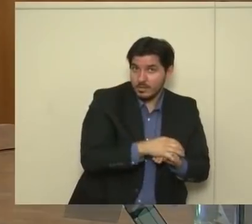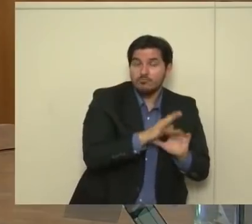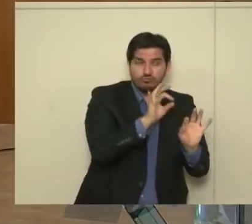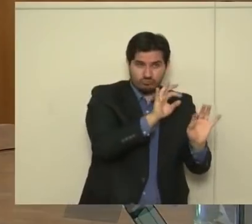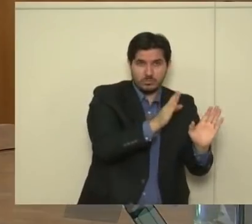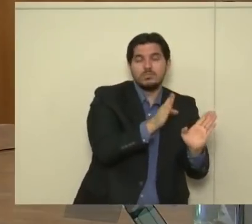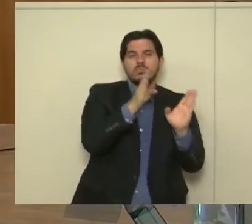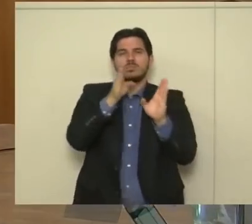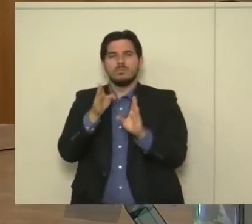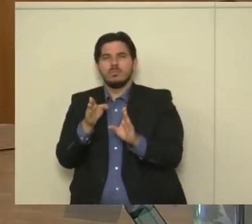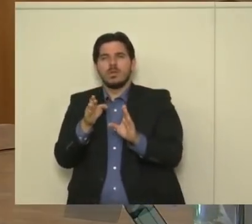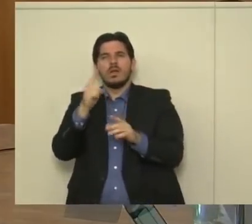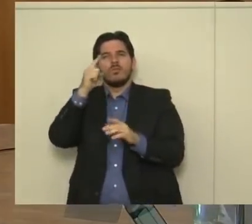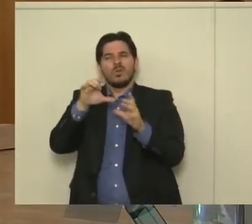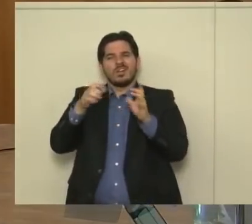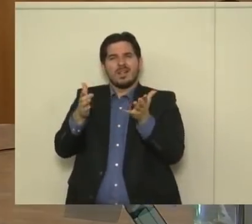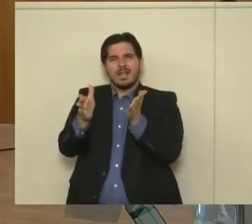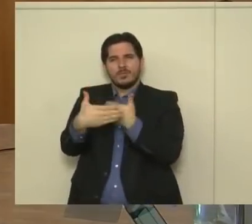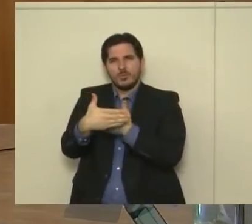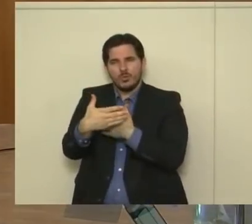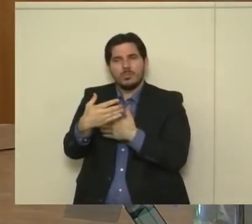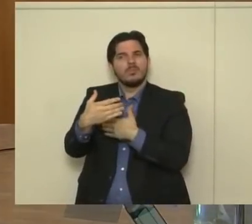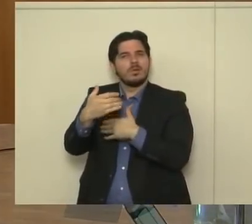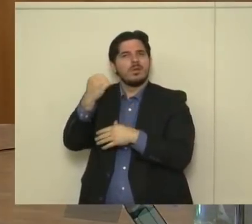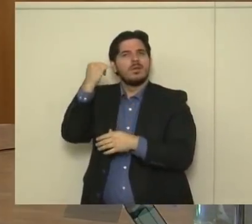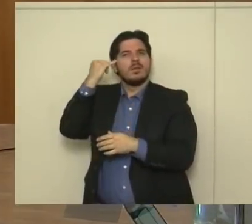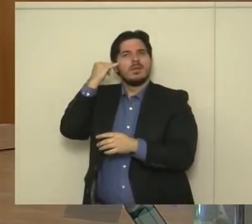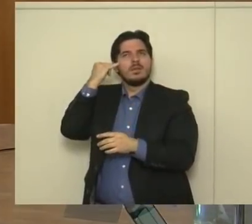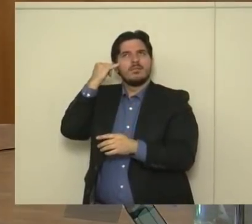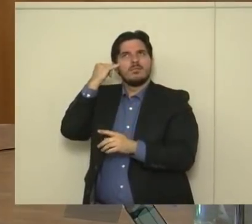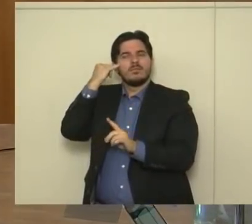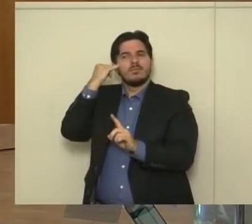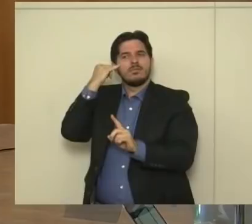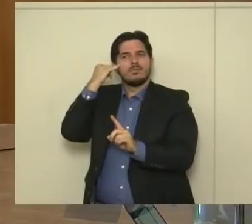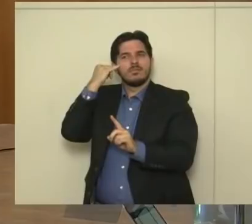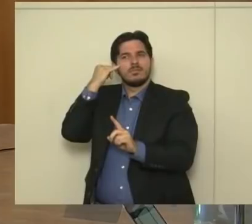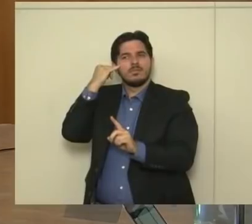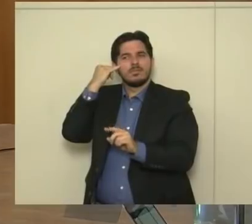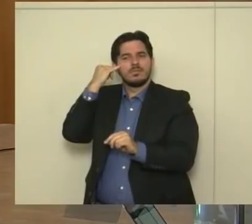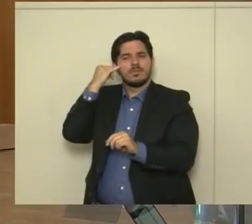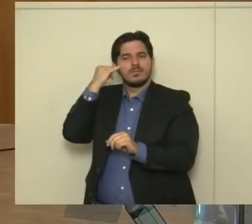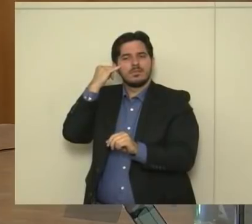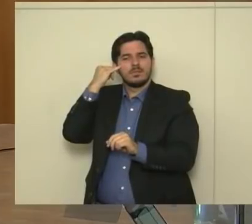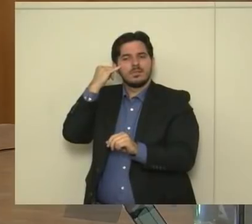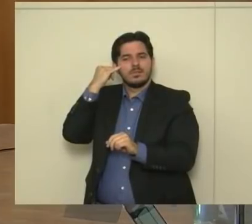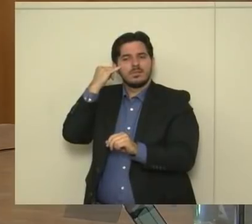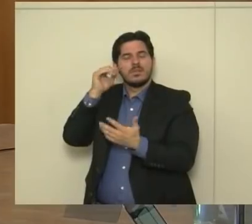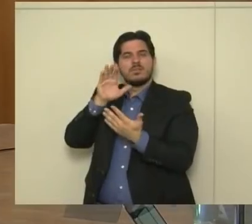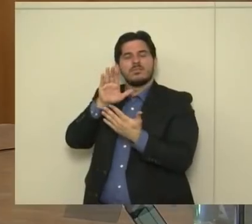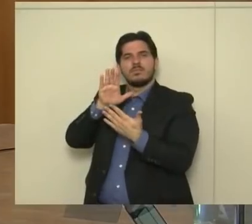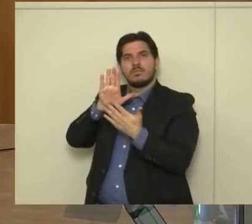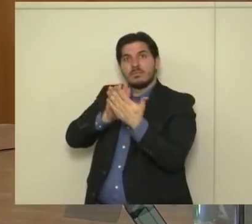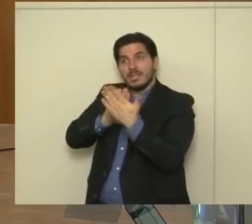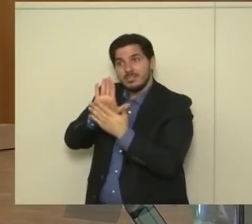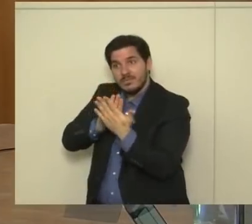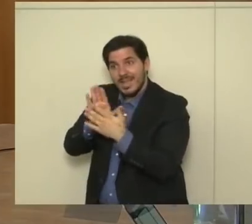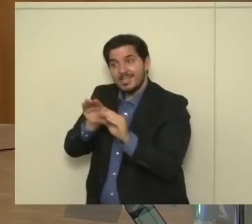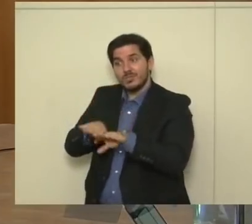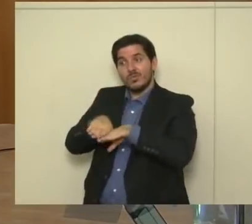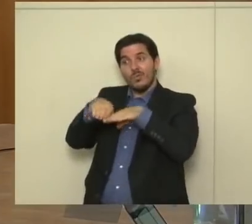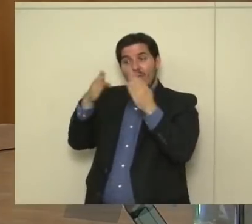something you're entertaining to apply to other reopening of the economy issues, like for